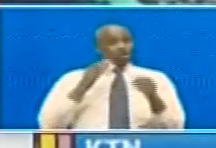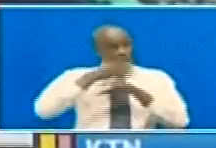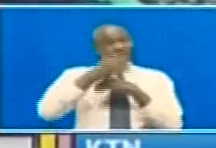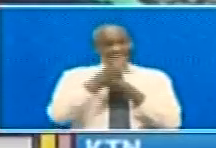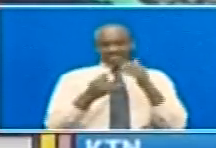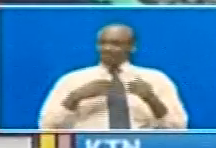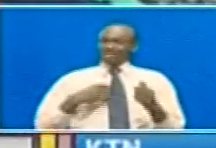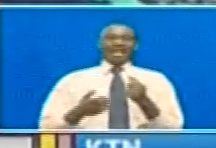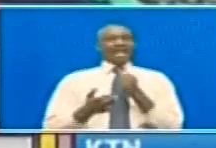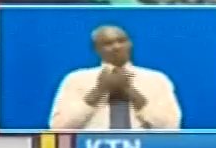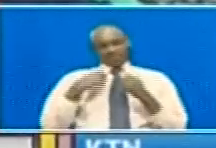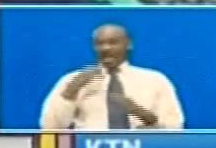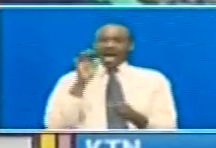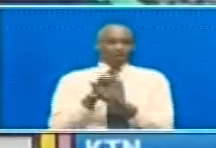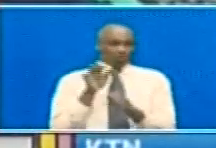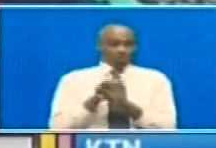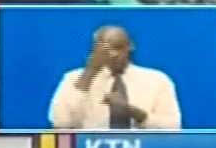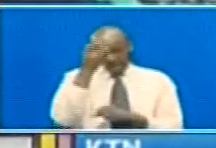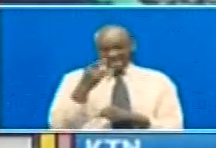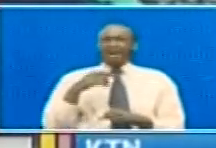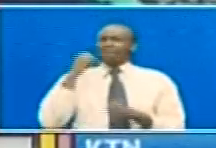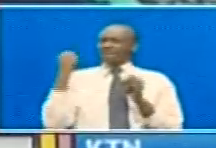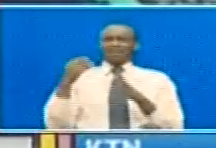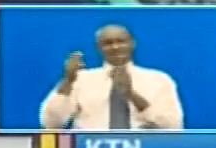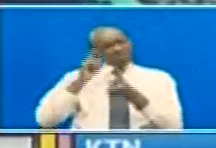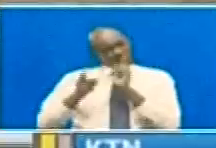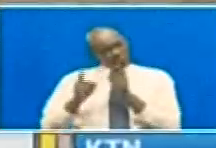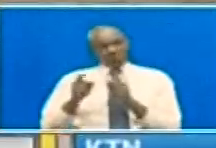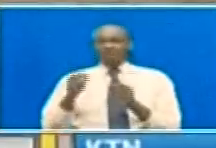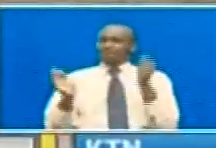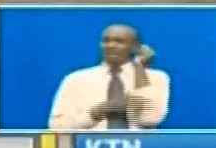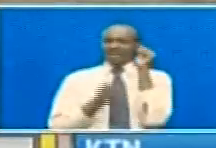sana. Zenye huwa nimekibia zote sijawahi perform